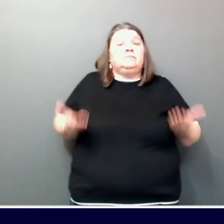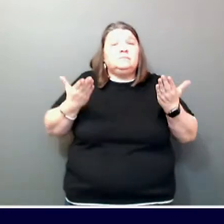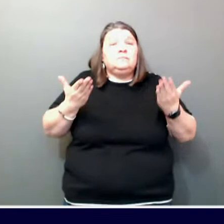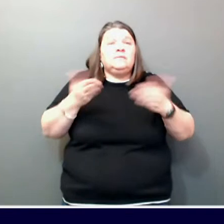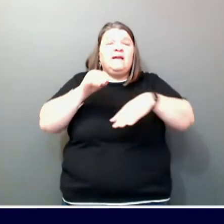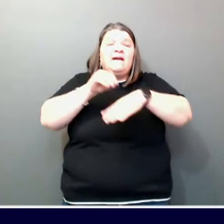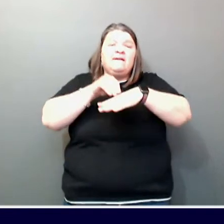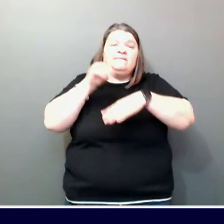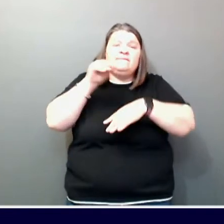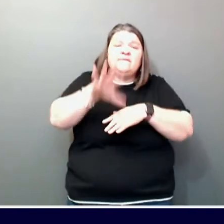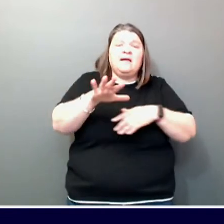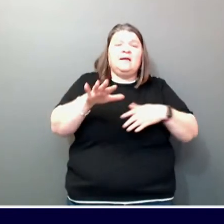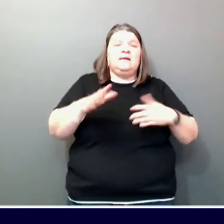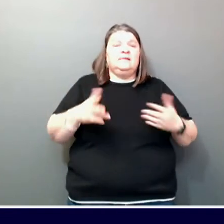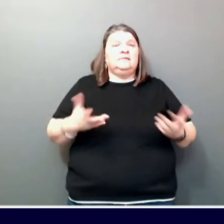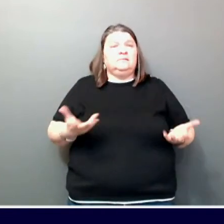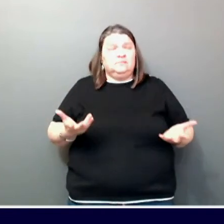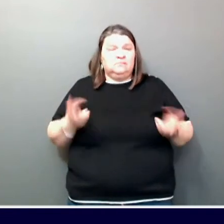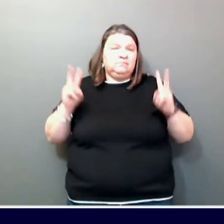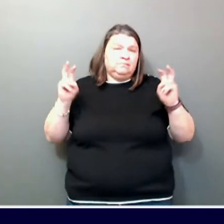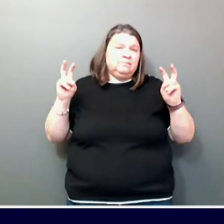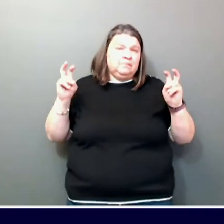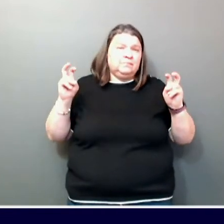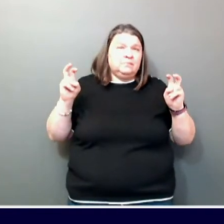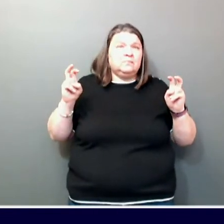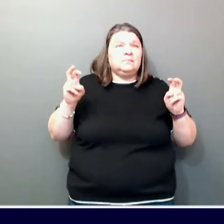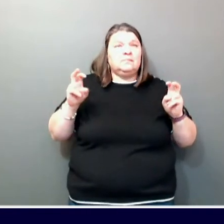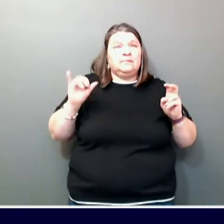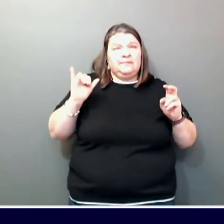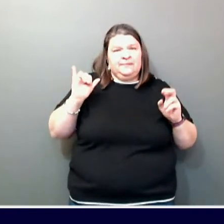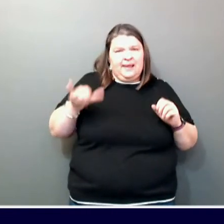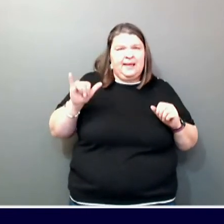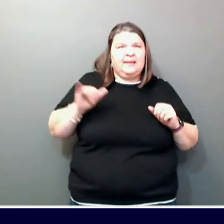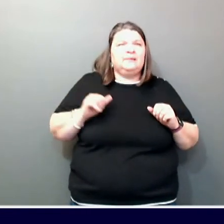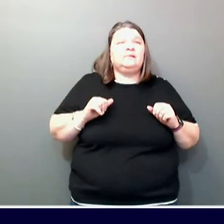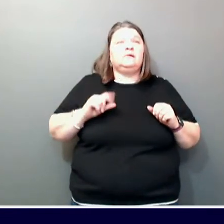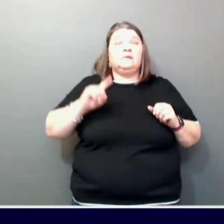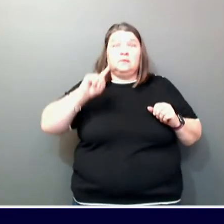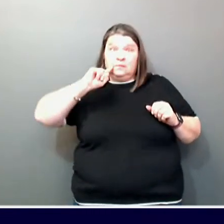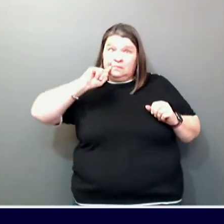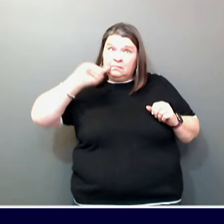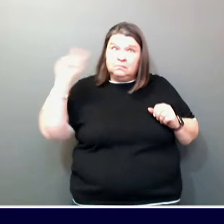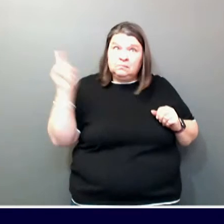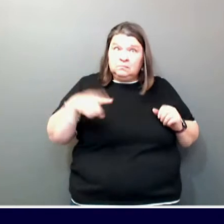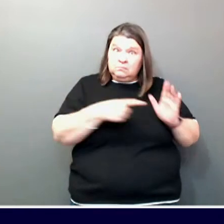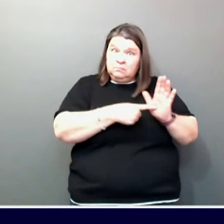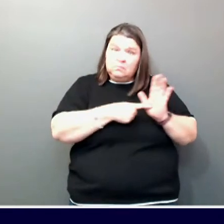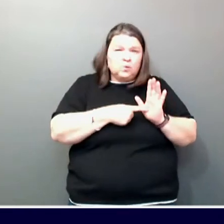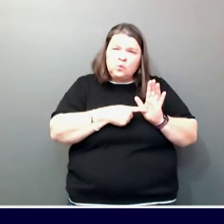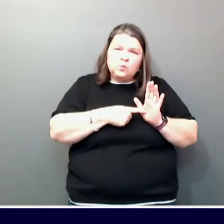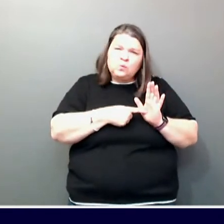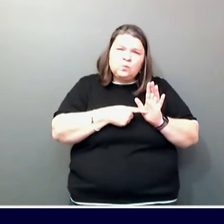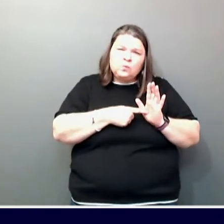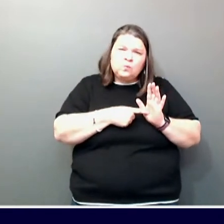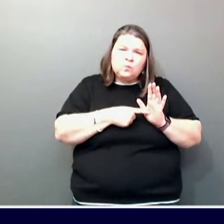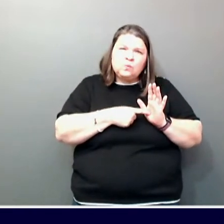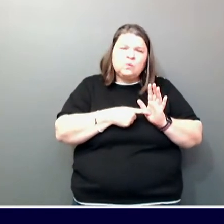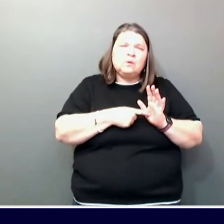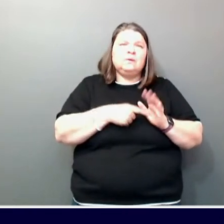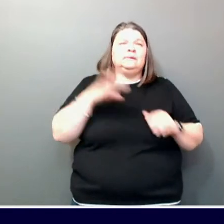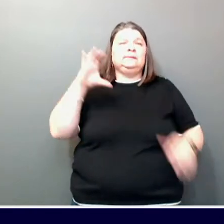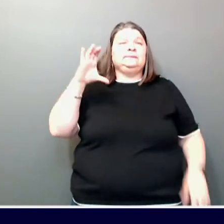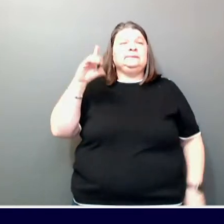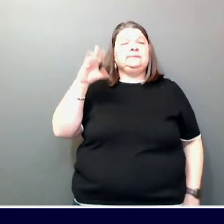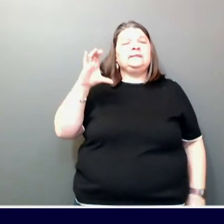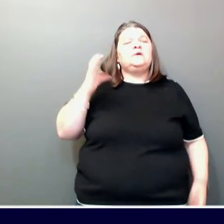issued requirement for masking in schools. There is the recommendation from the Maine CDC that everyone in a school,